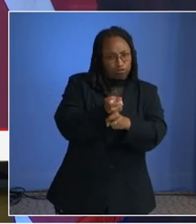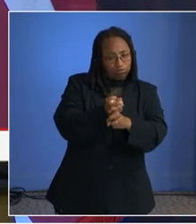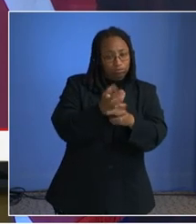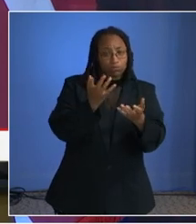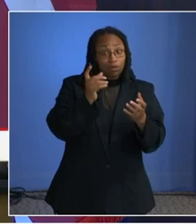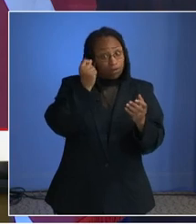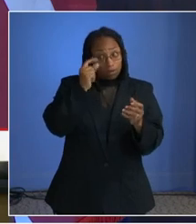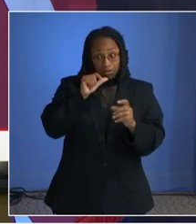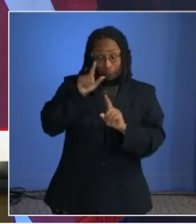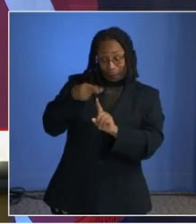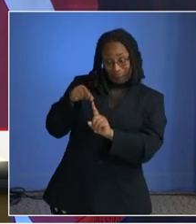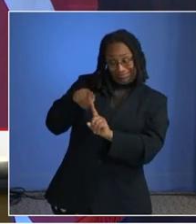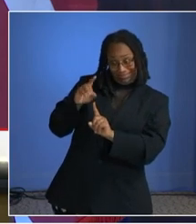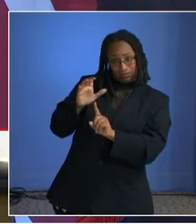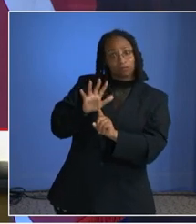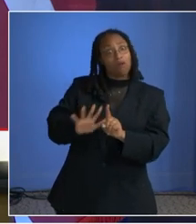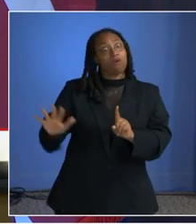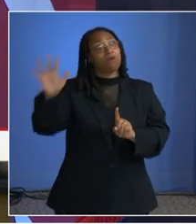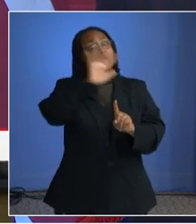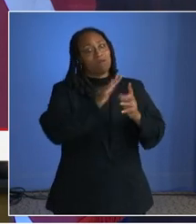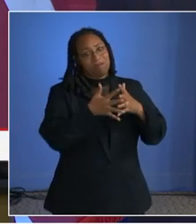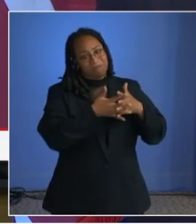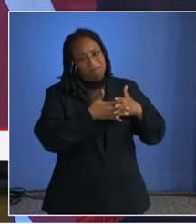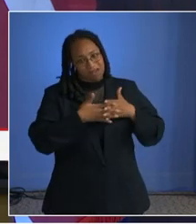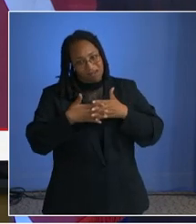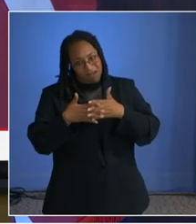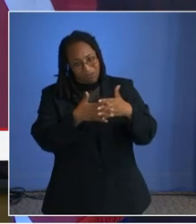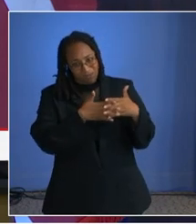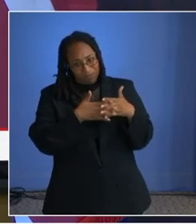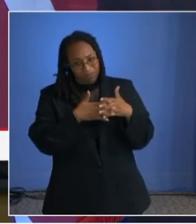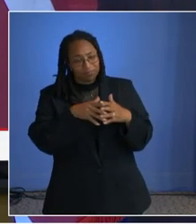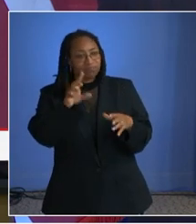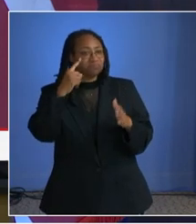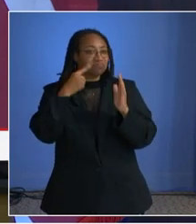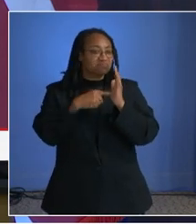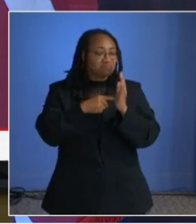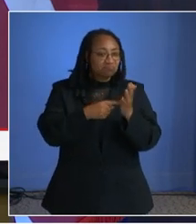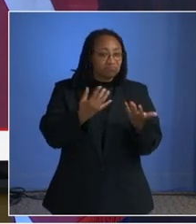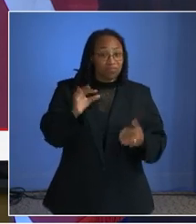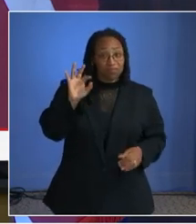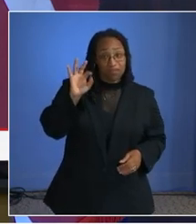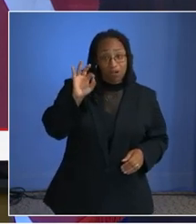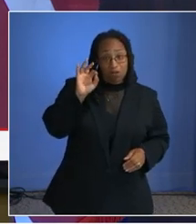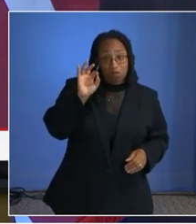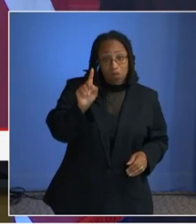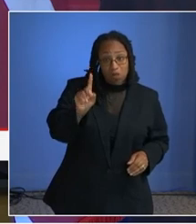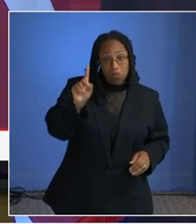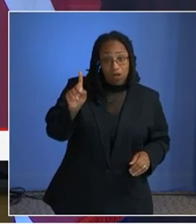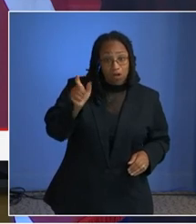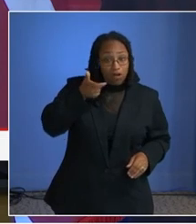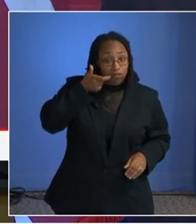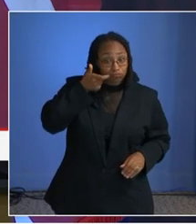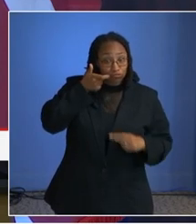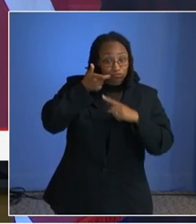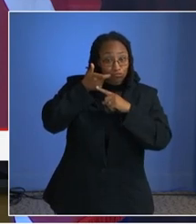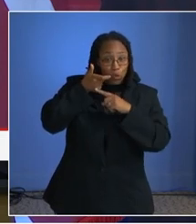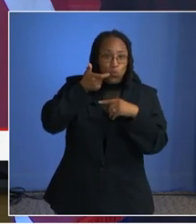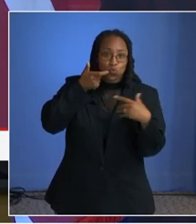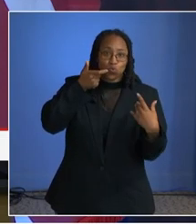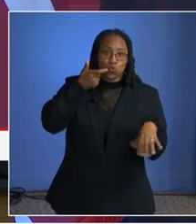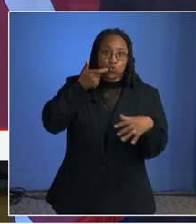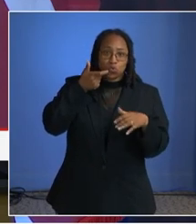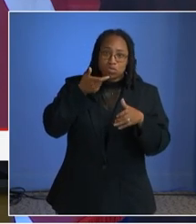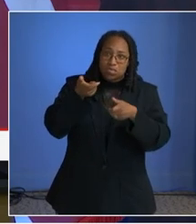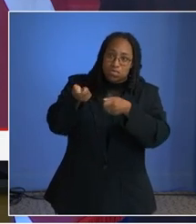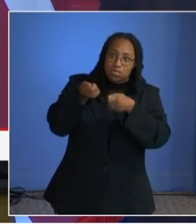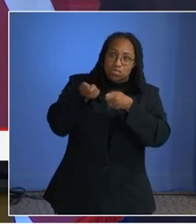another one, 911 call takers. And so for sure, we are supportive of any strategy that